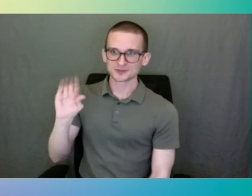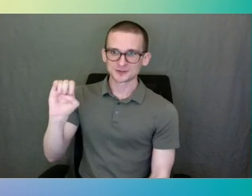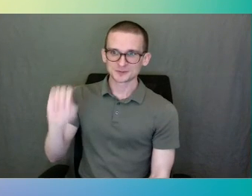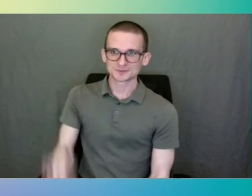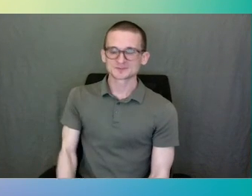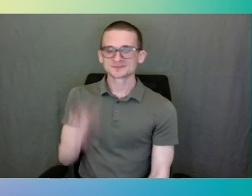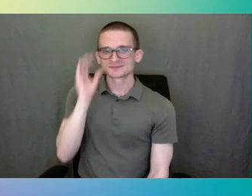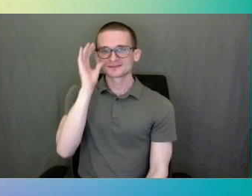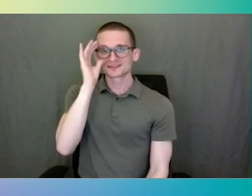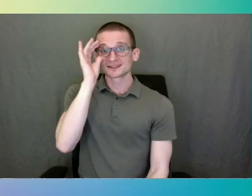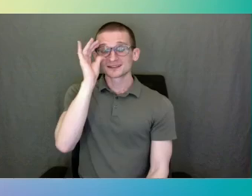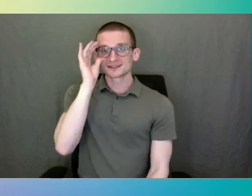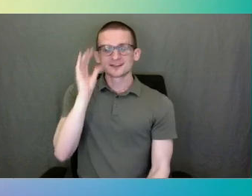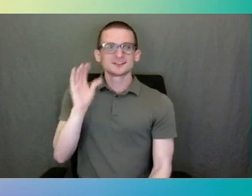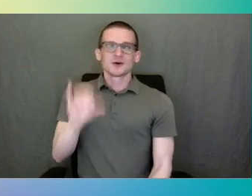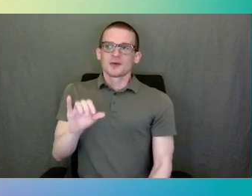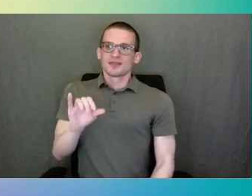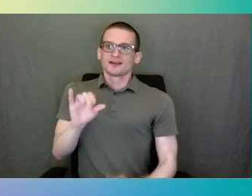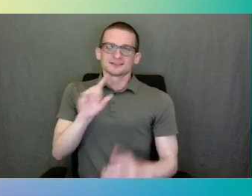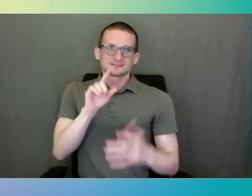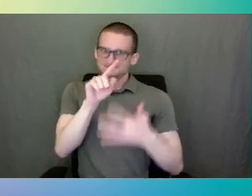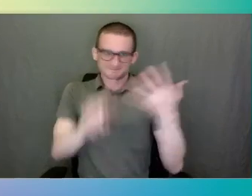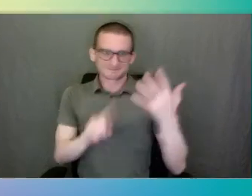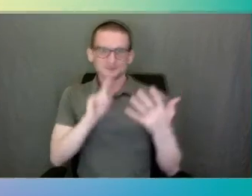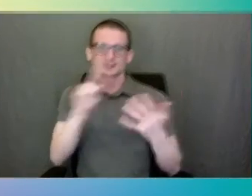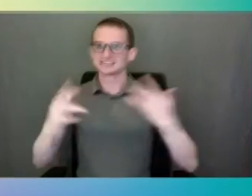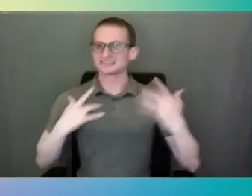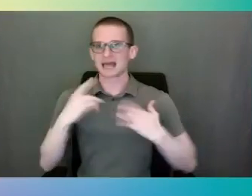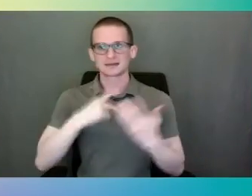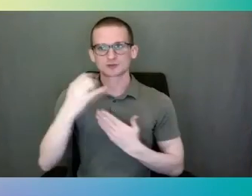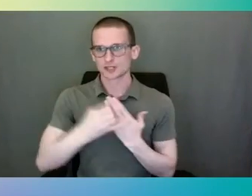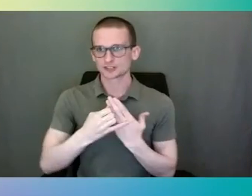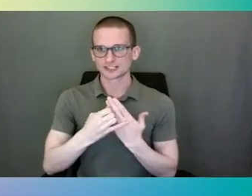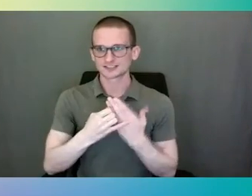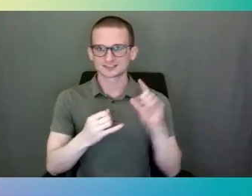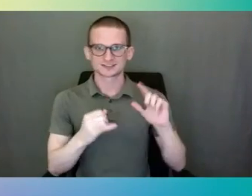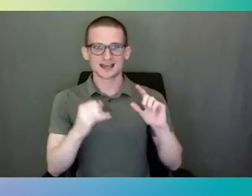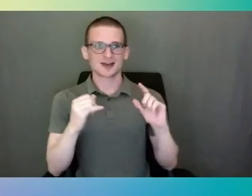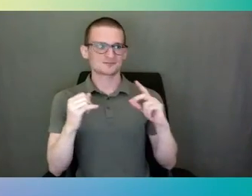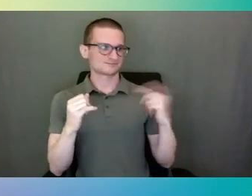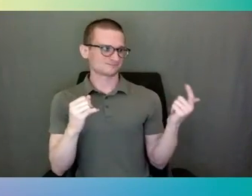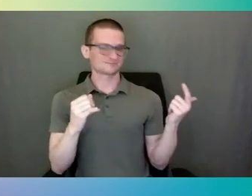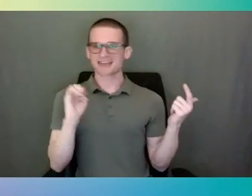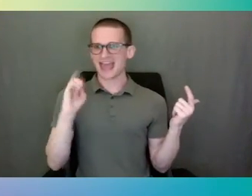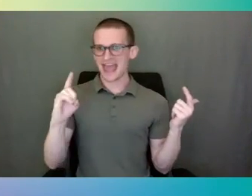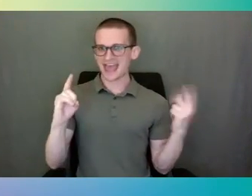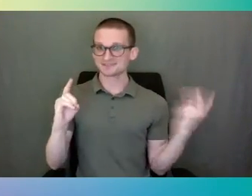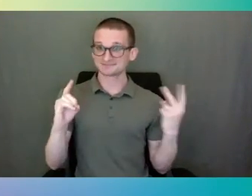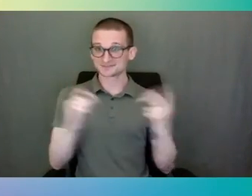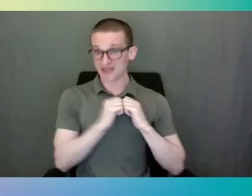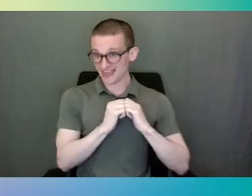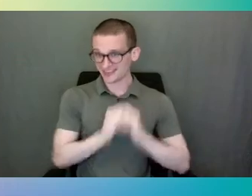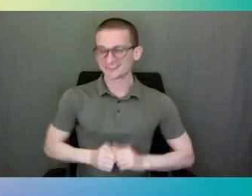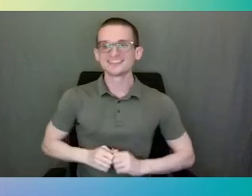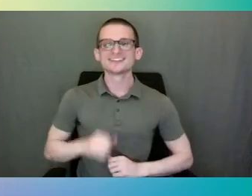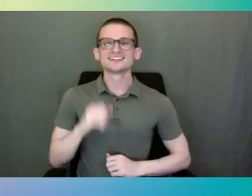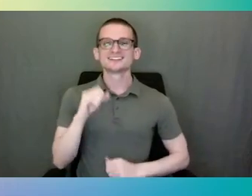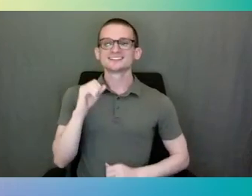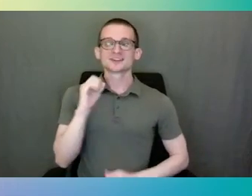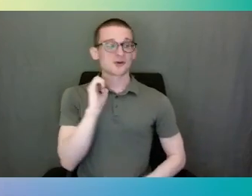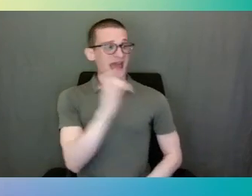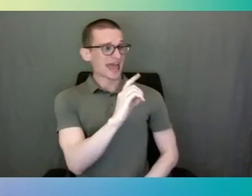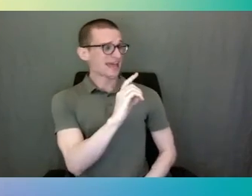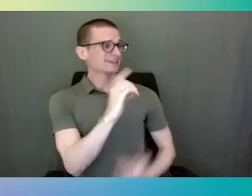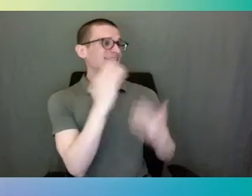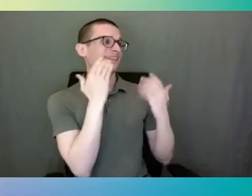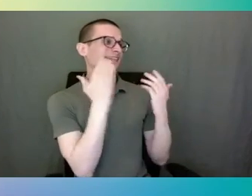really exciting project. And I want to come back to me and Ed. Here we are. So, Ed, thank you